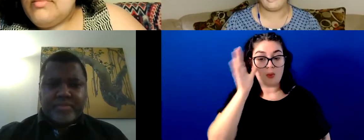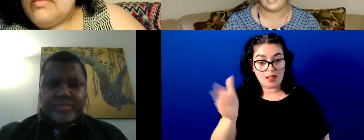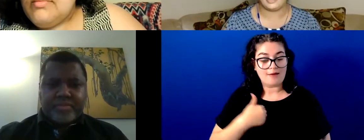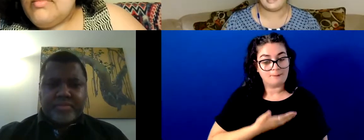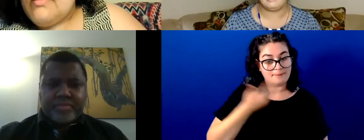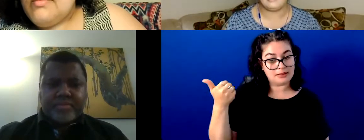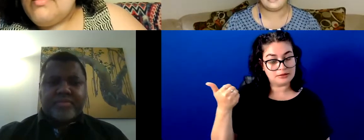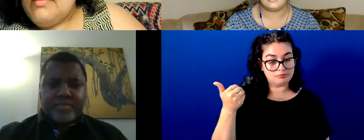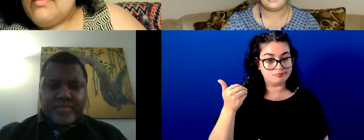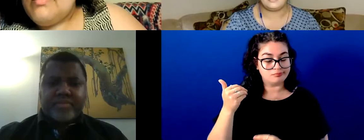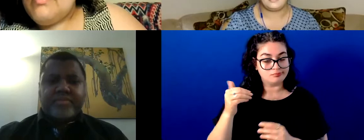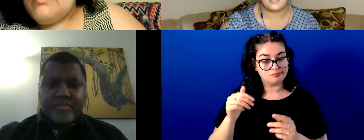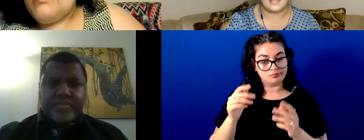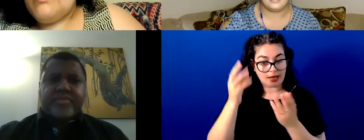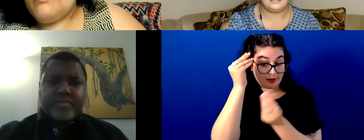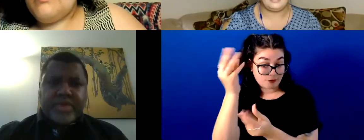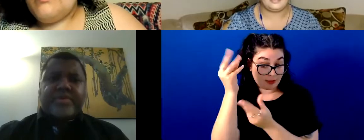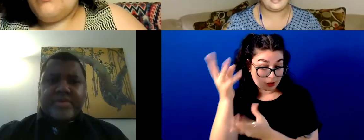information.